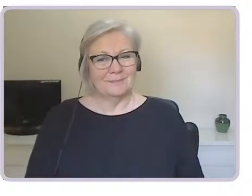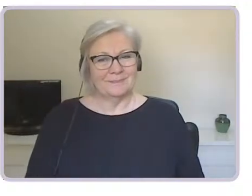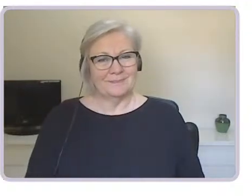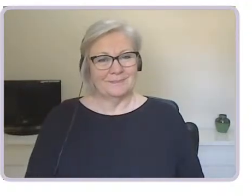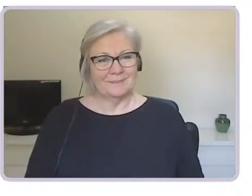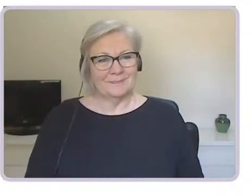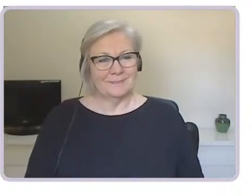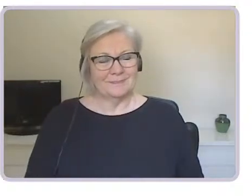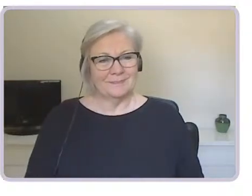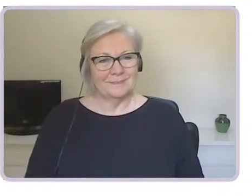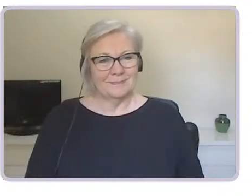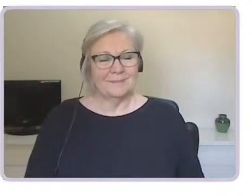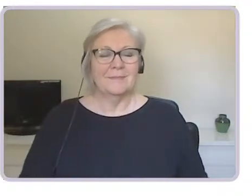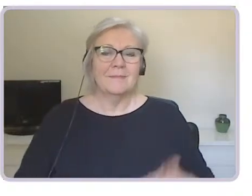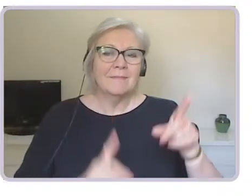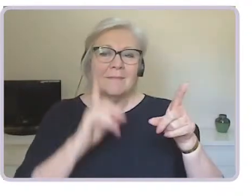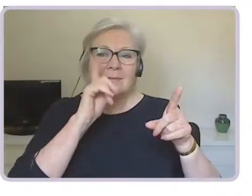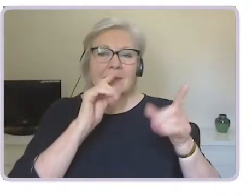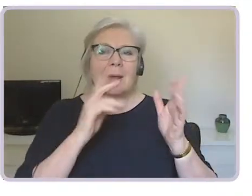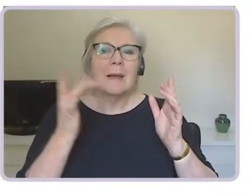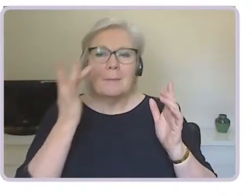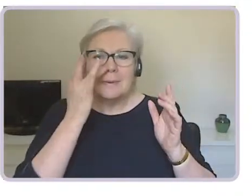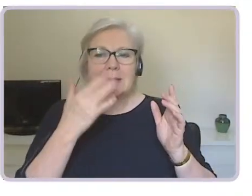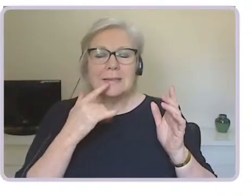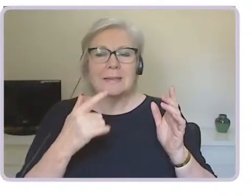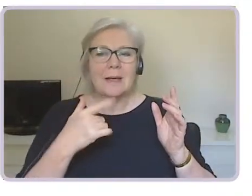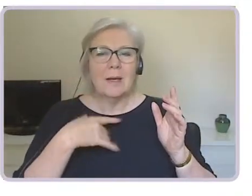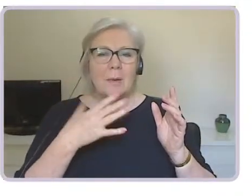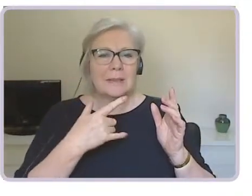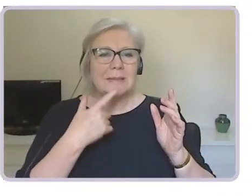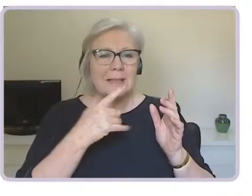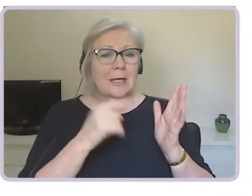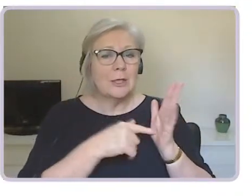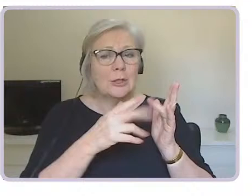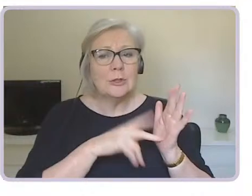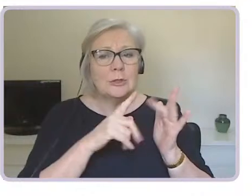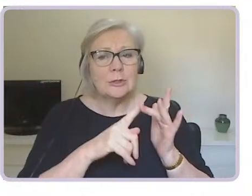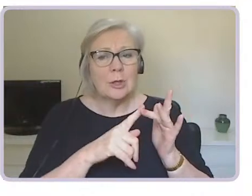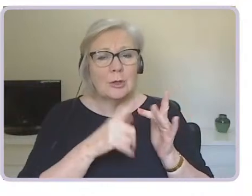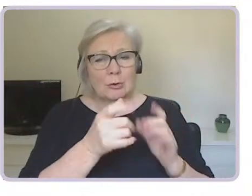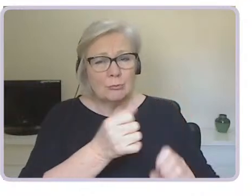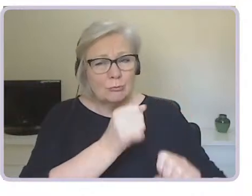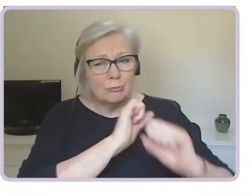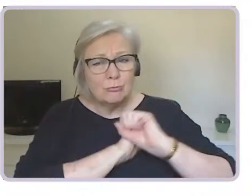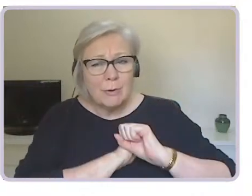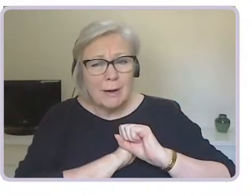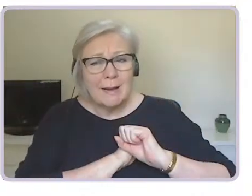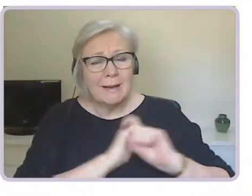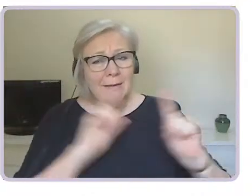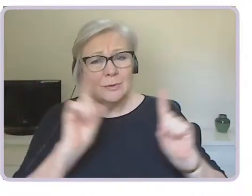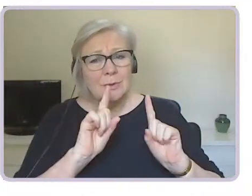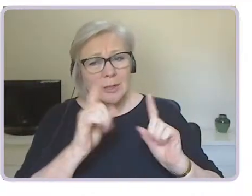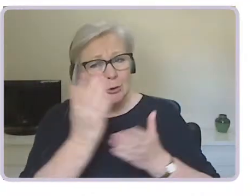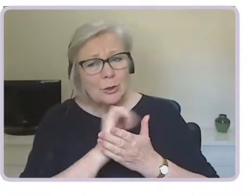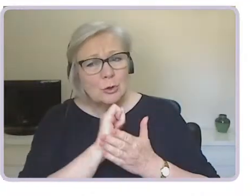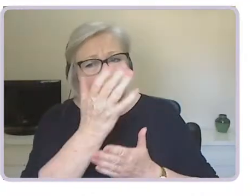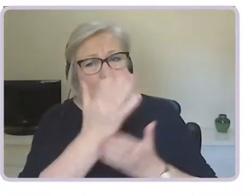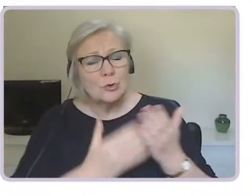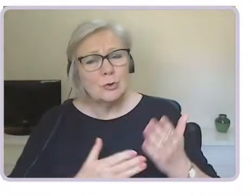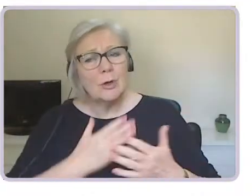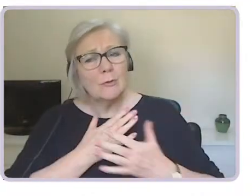Can I just say I commend your bravery, Tony, for coming here today and sharing the story.